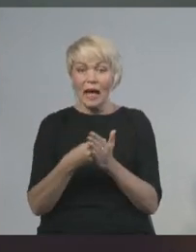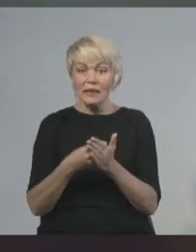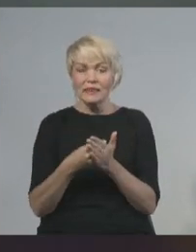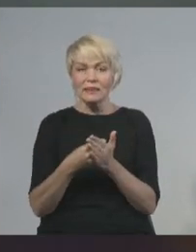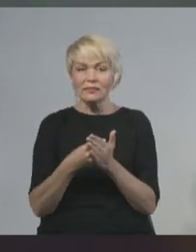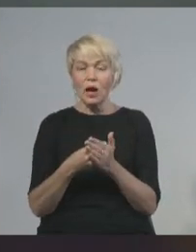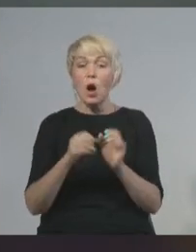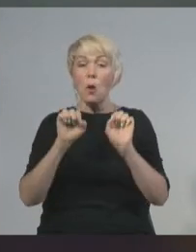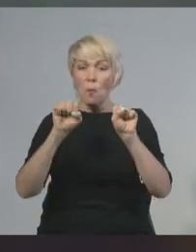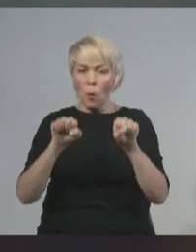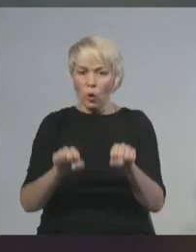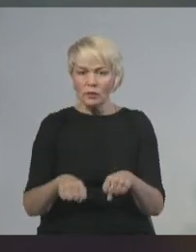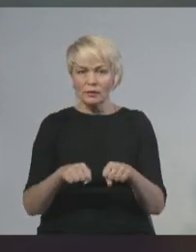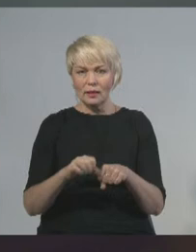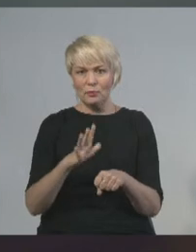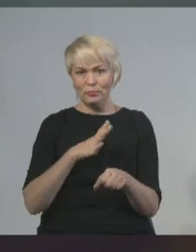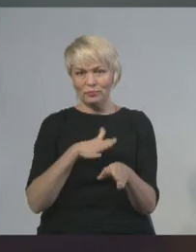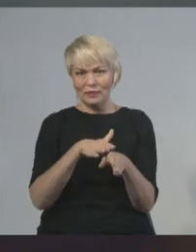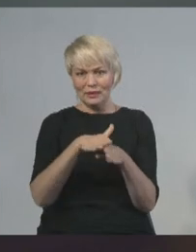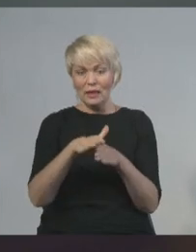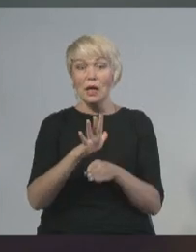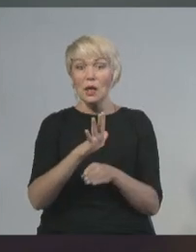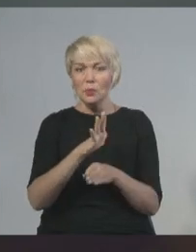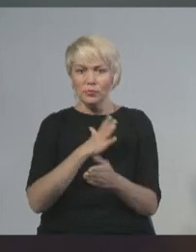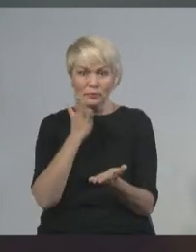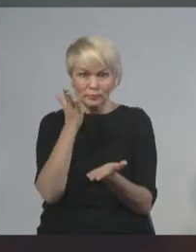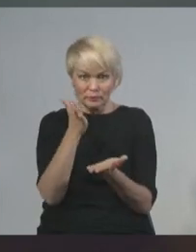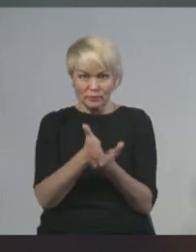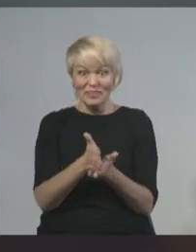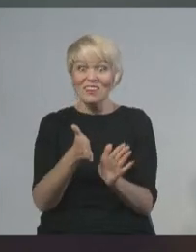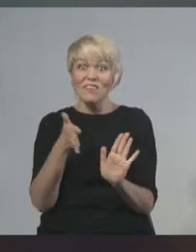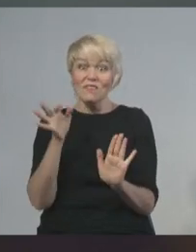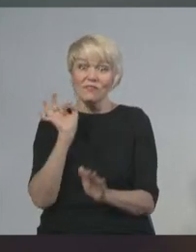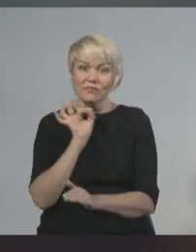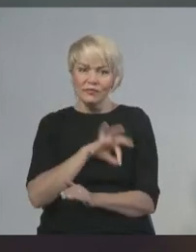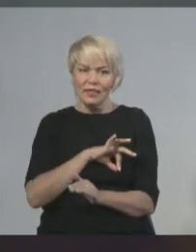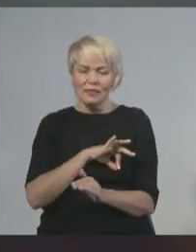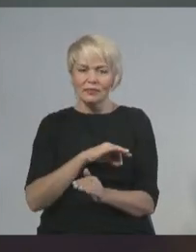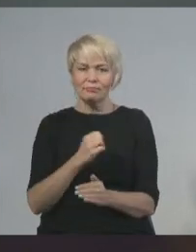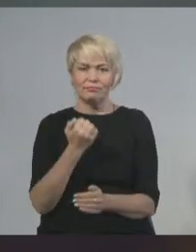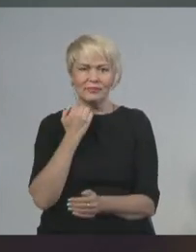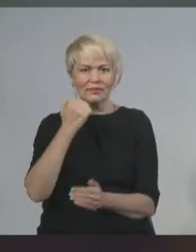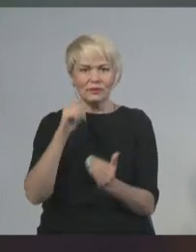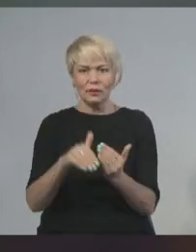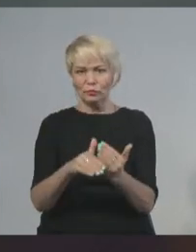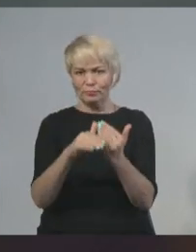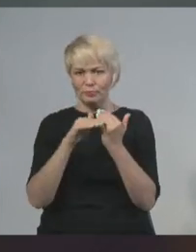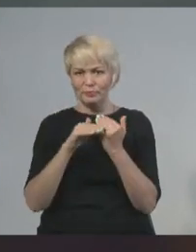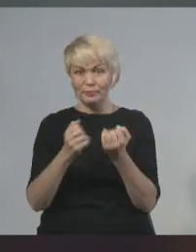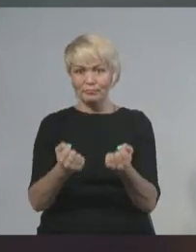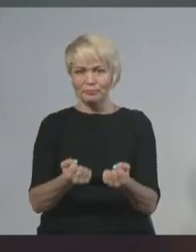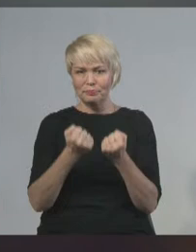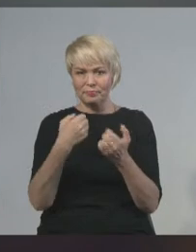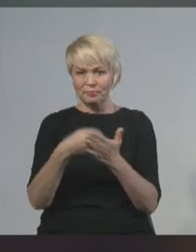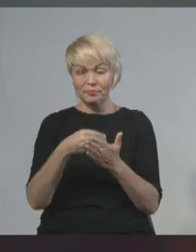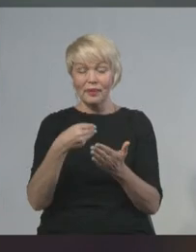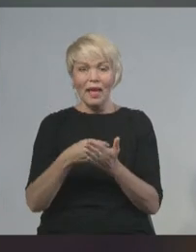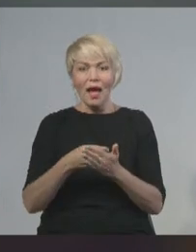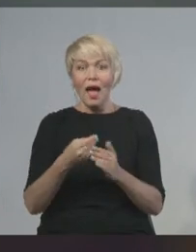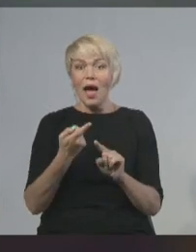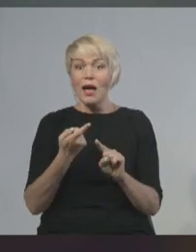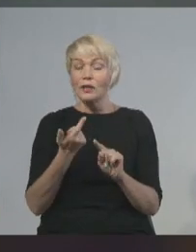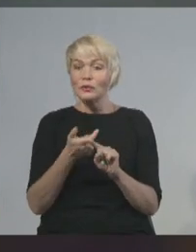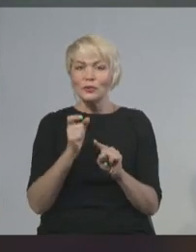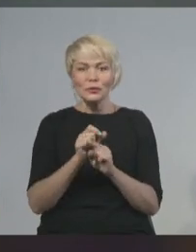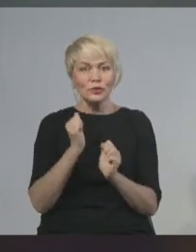the finance funds they could have been implemented and they were implemented thanks to donors assistance and this